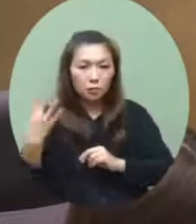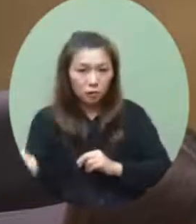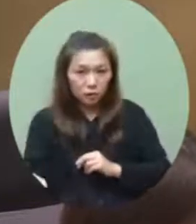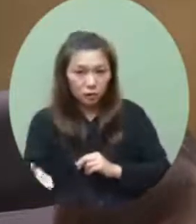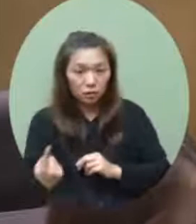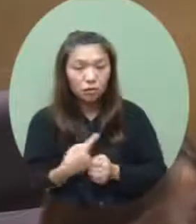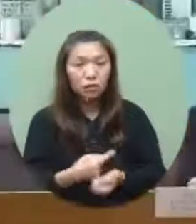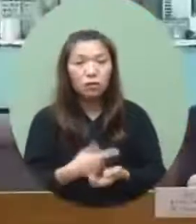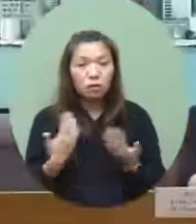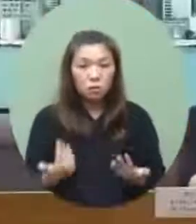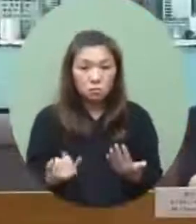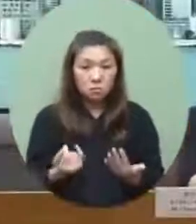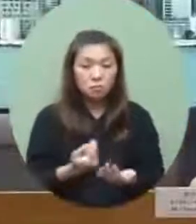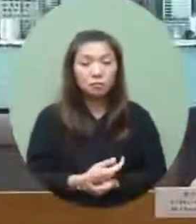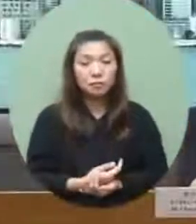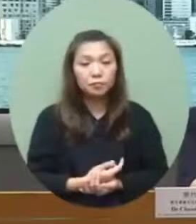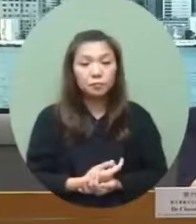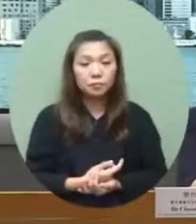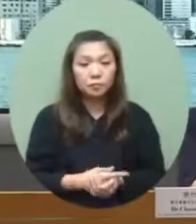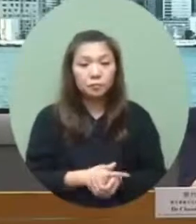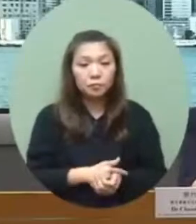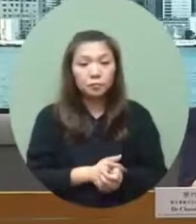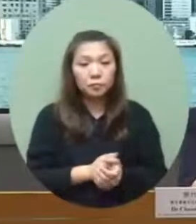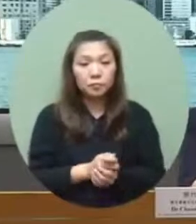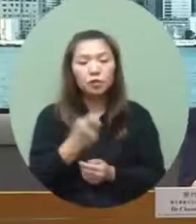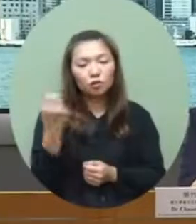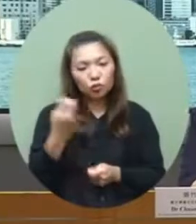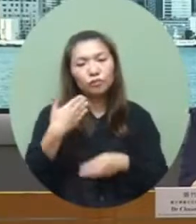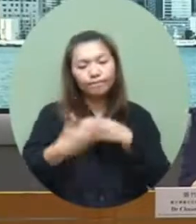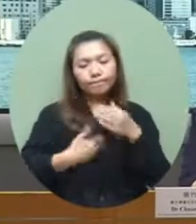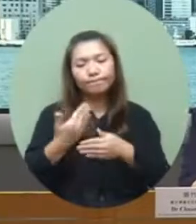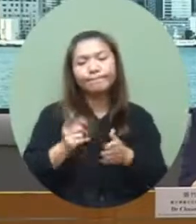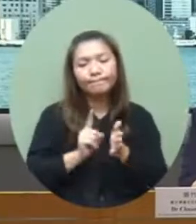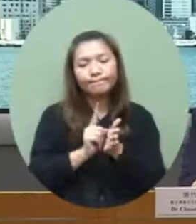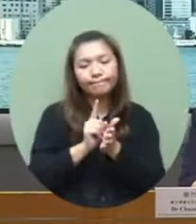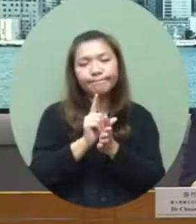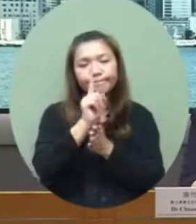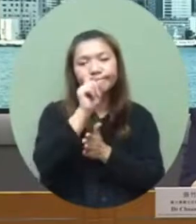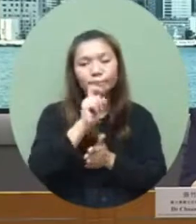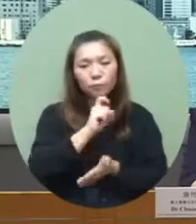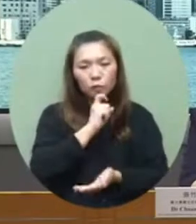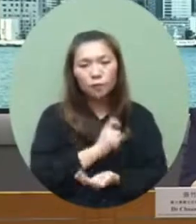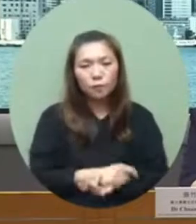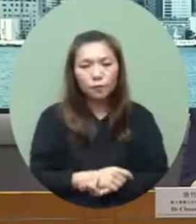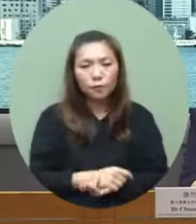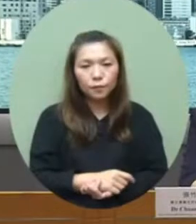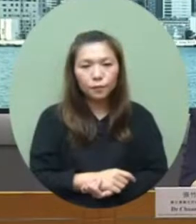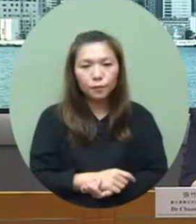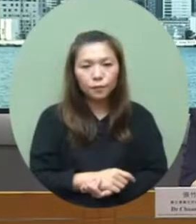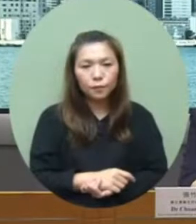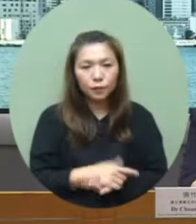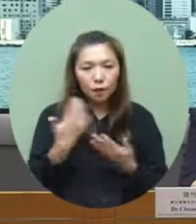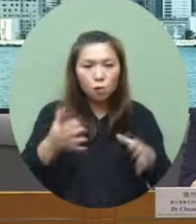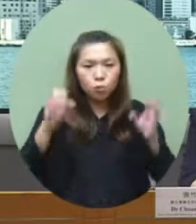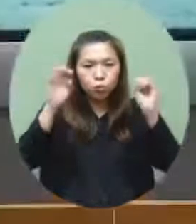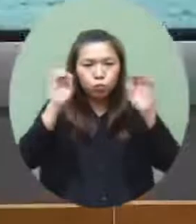And will Hong Kong follow other places' trend for BA.5 to overtake other subvariants?